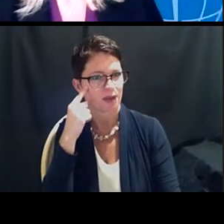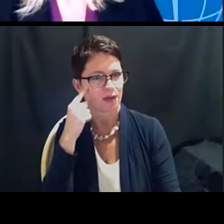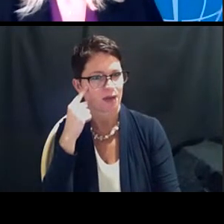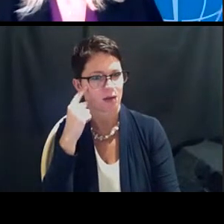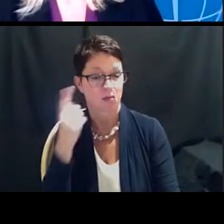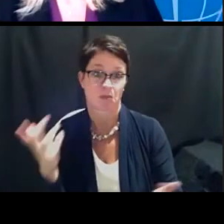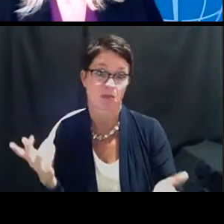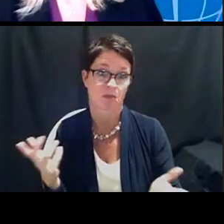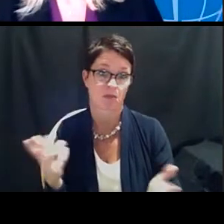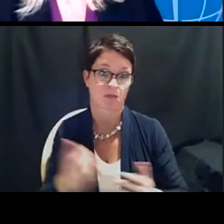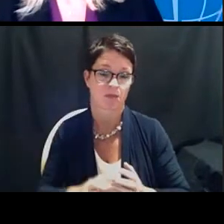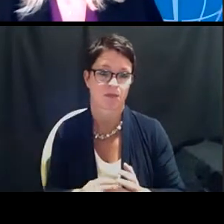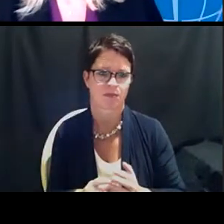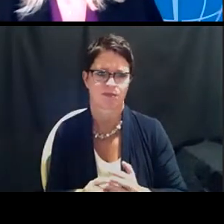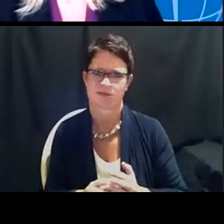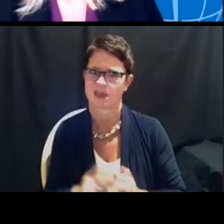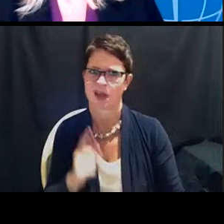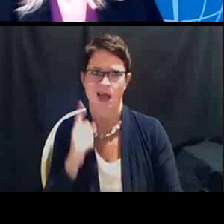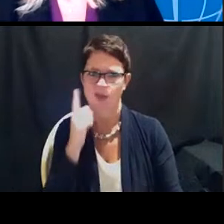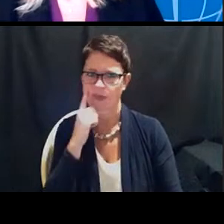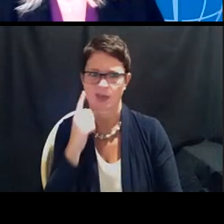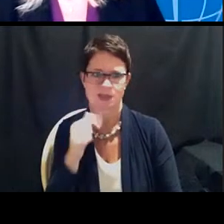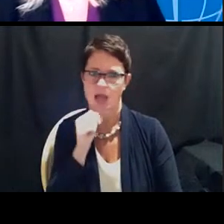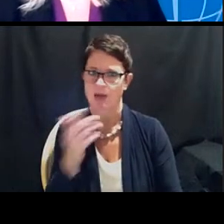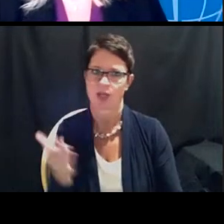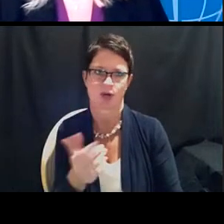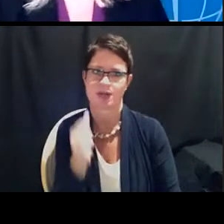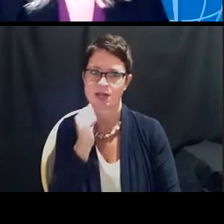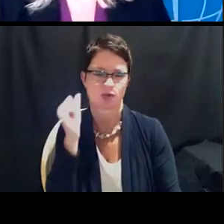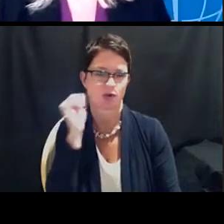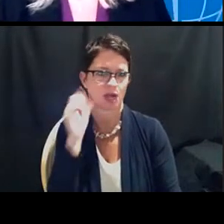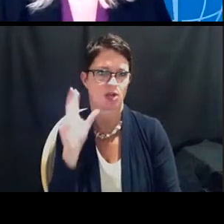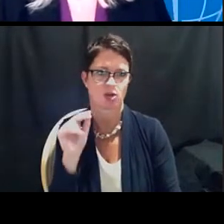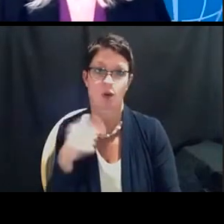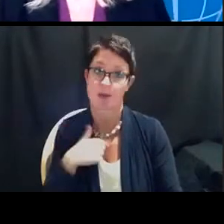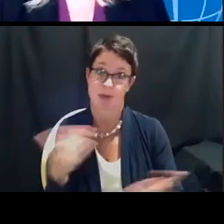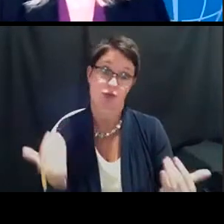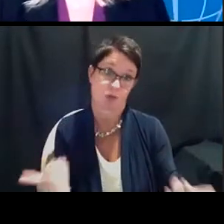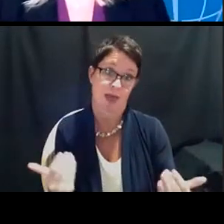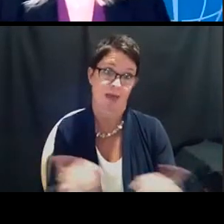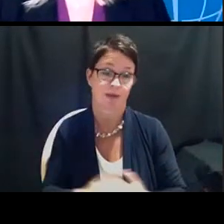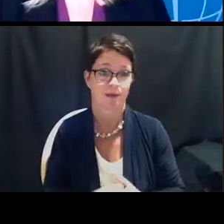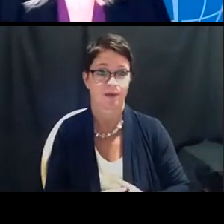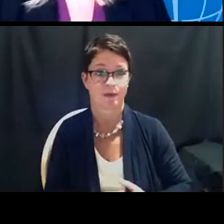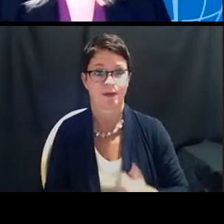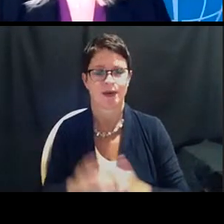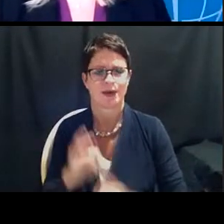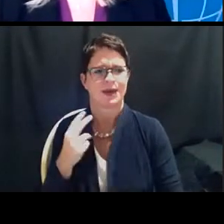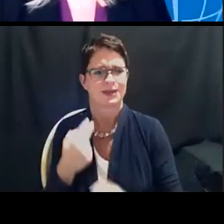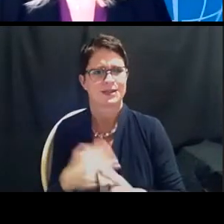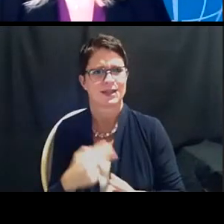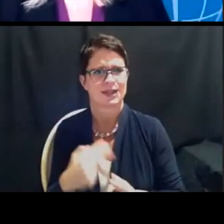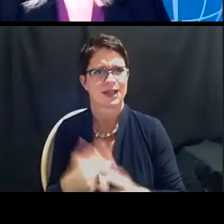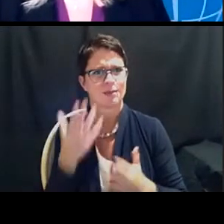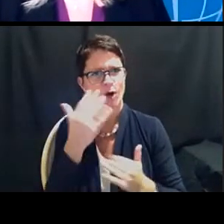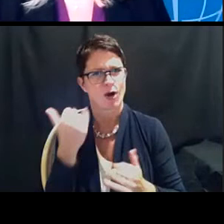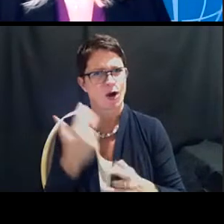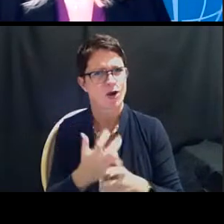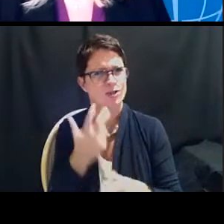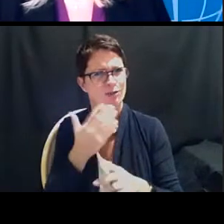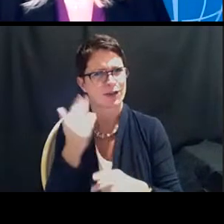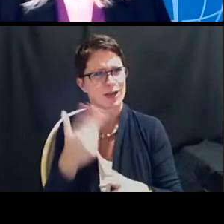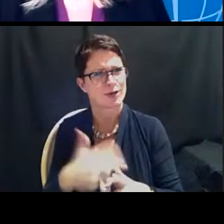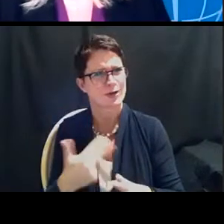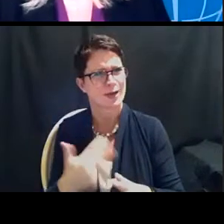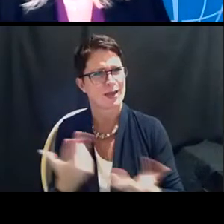Is that possible? I was not here yesterday. I am here today. It's a name, it'd be hard to forget your name. Anyway.